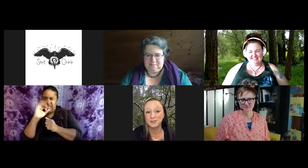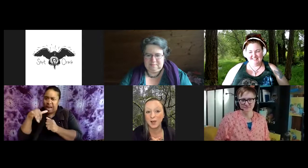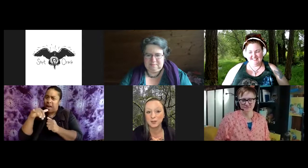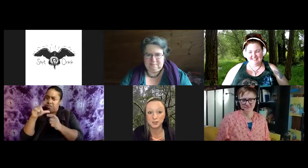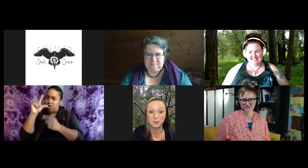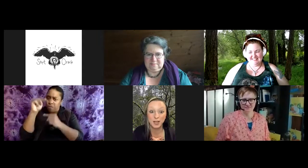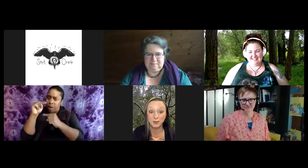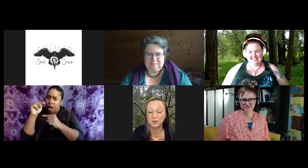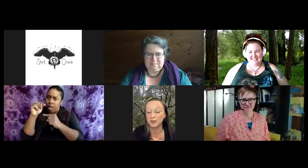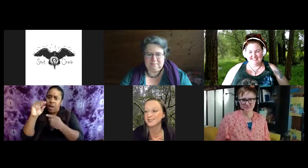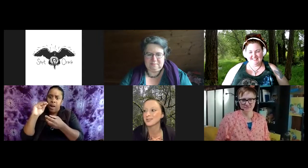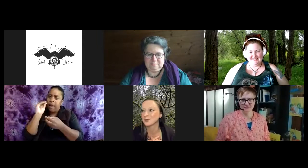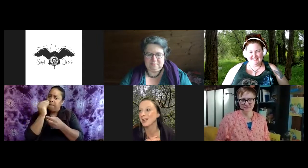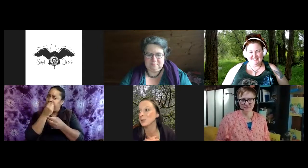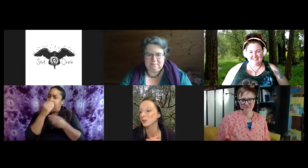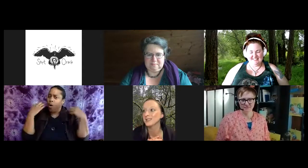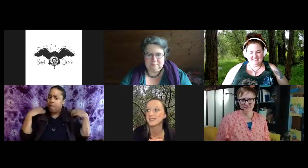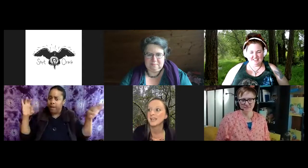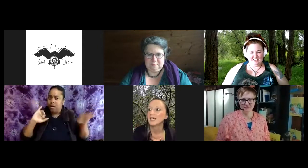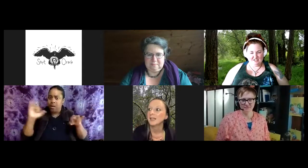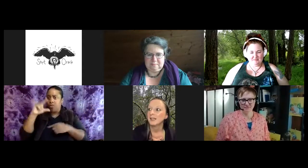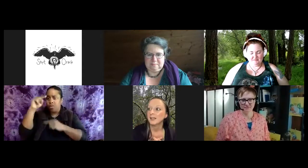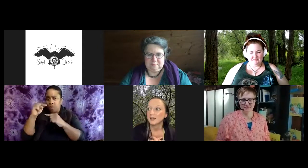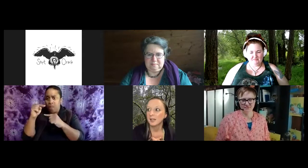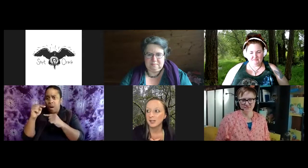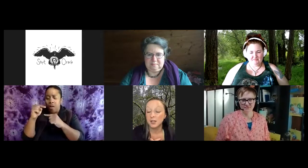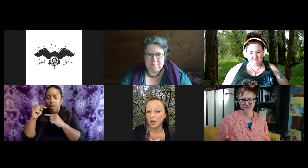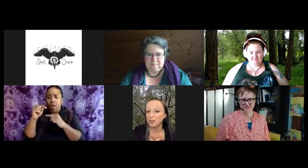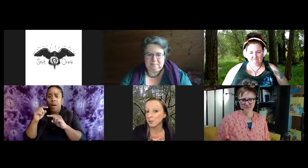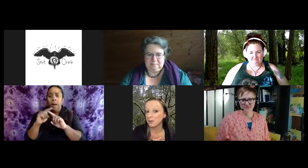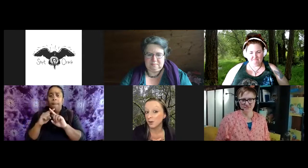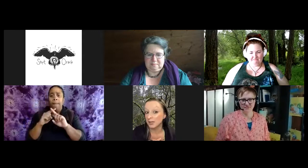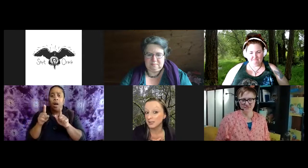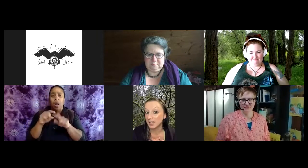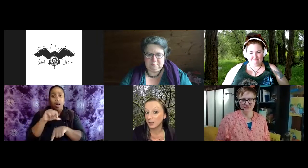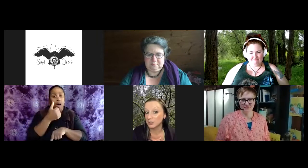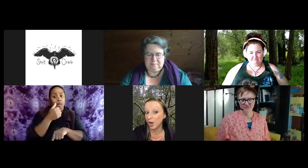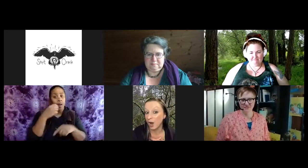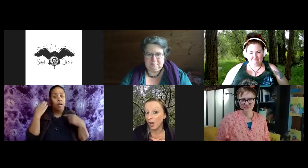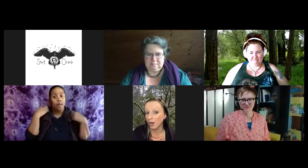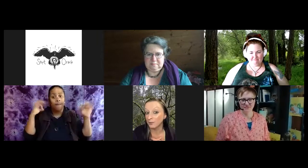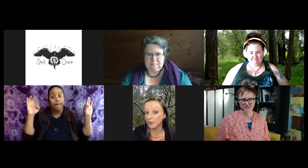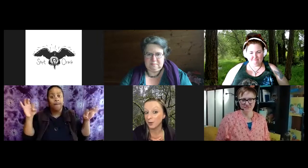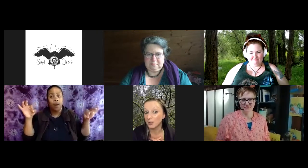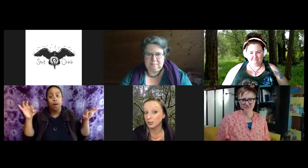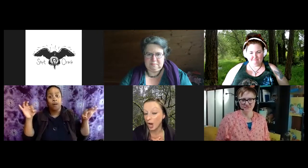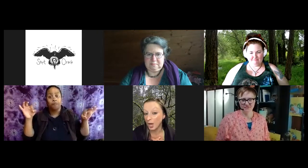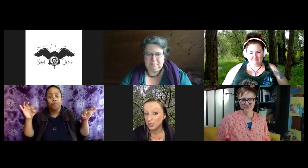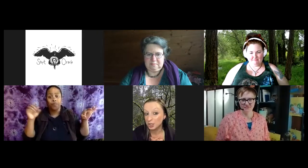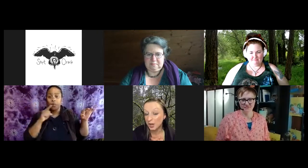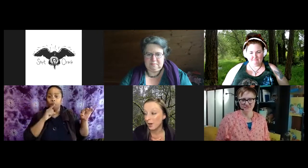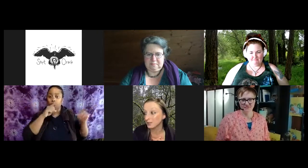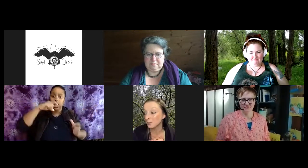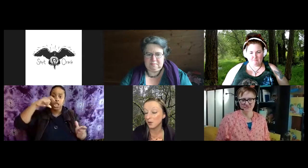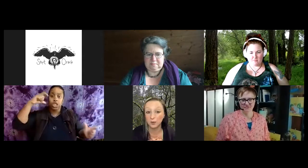and some flower fairies as well. But there are some fairies that are very